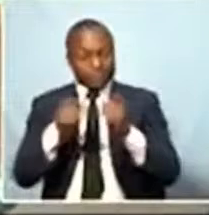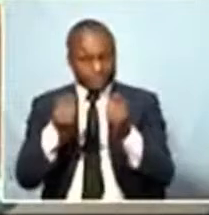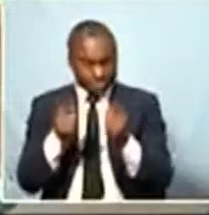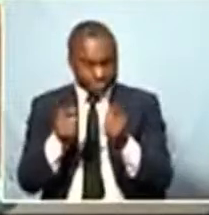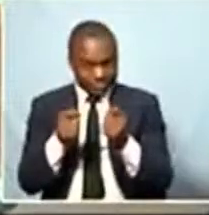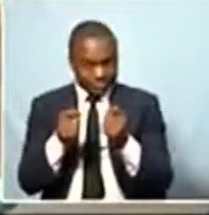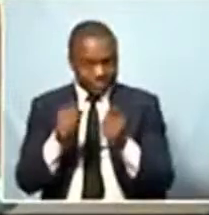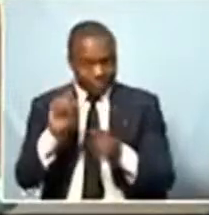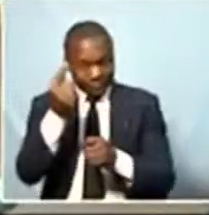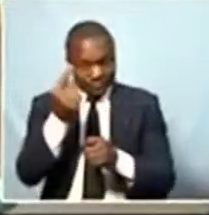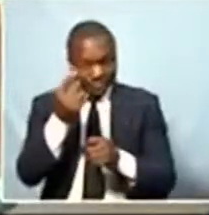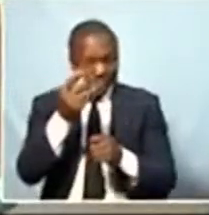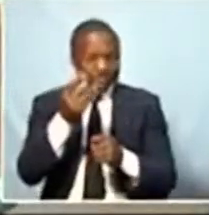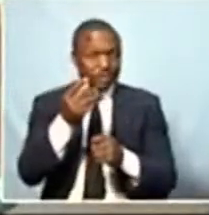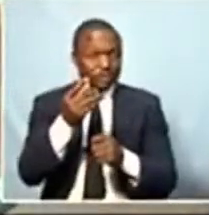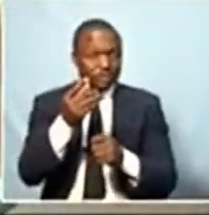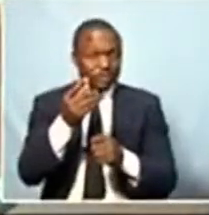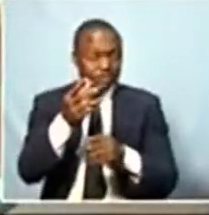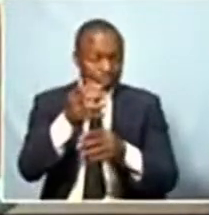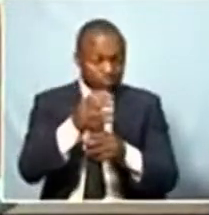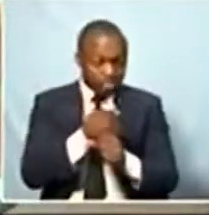when we receive complaints or initiate